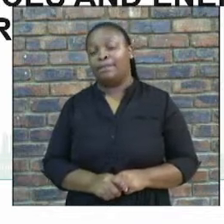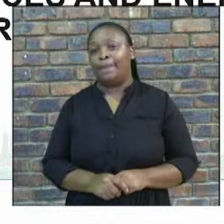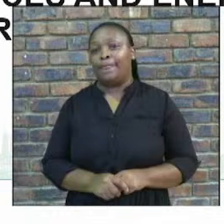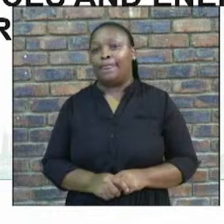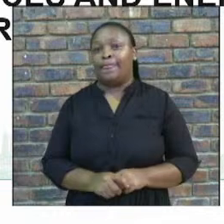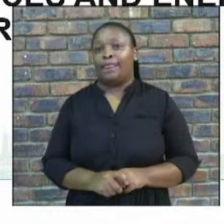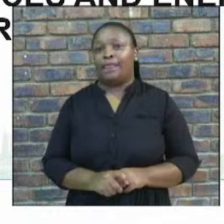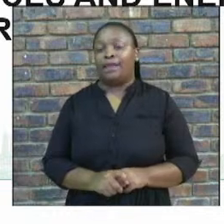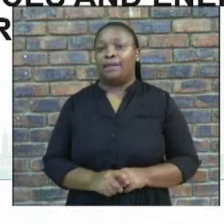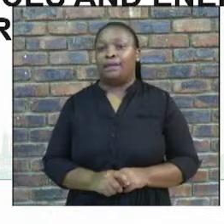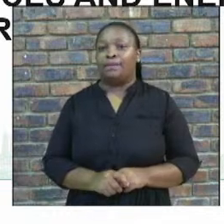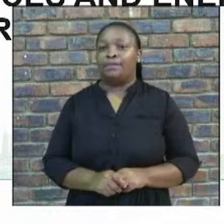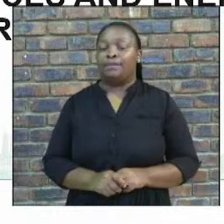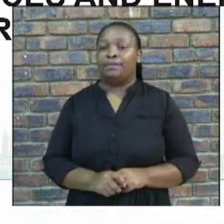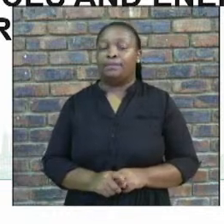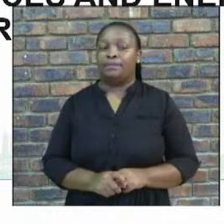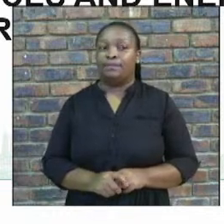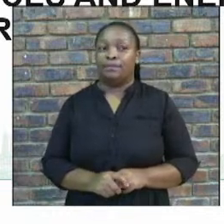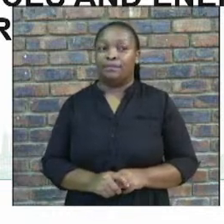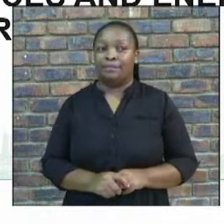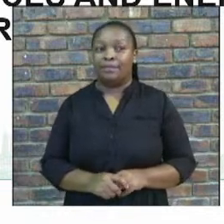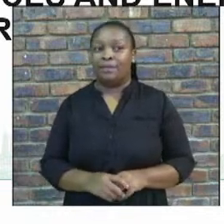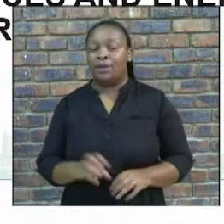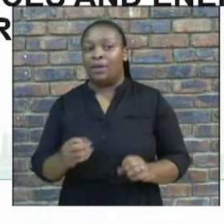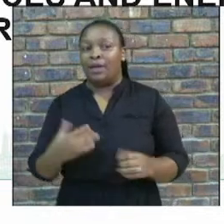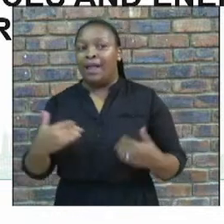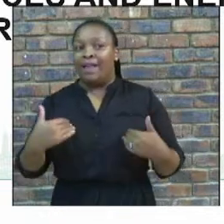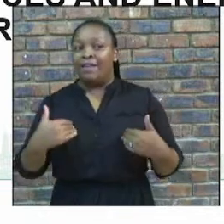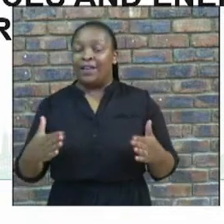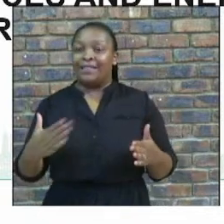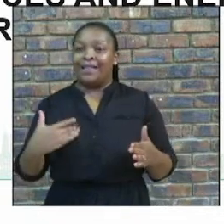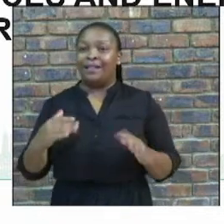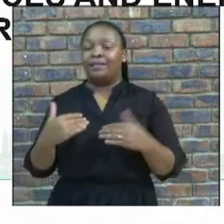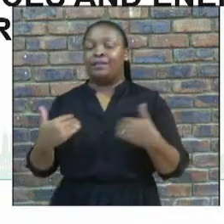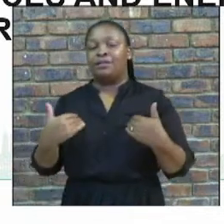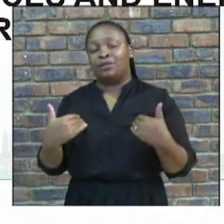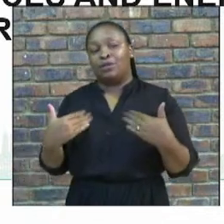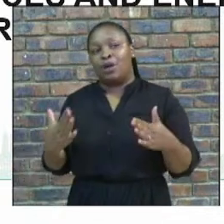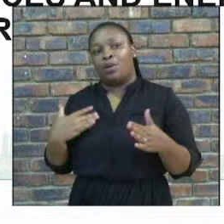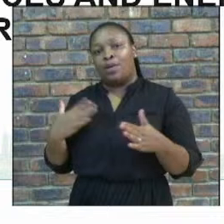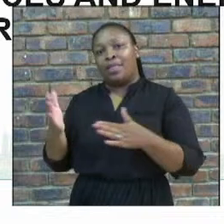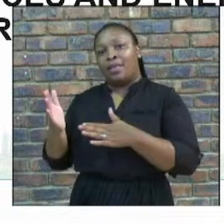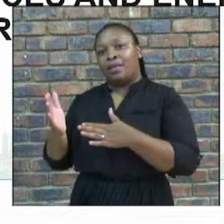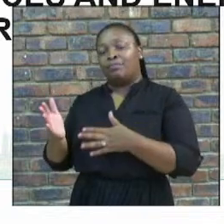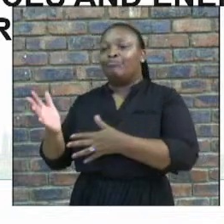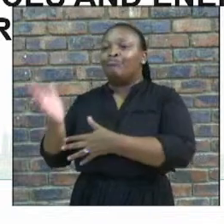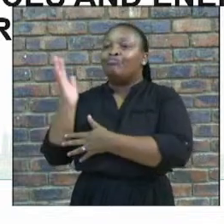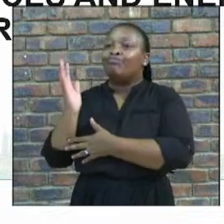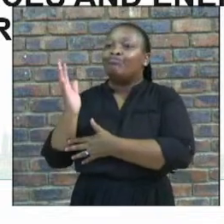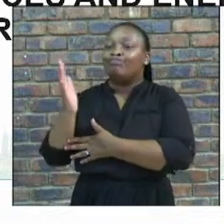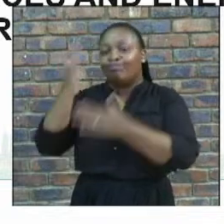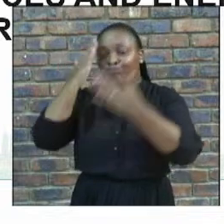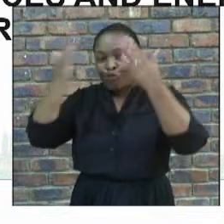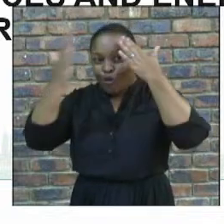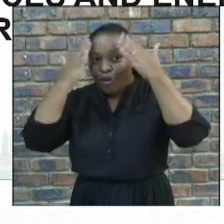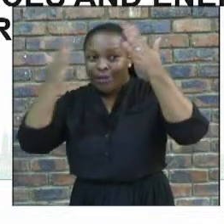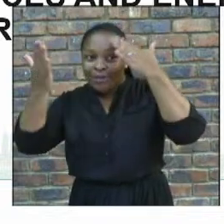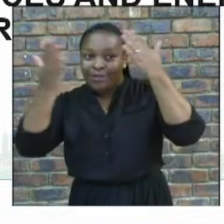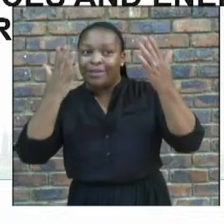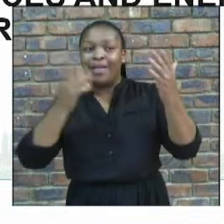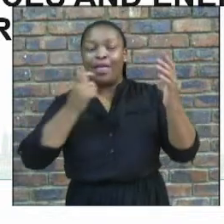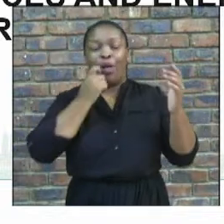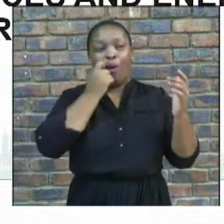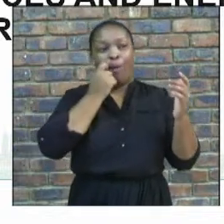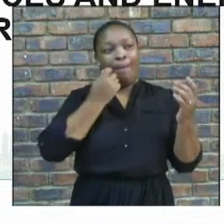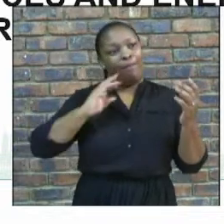Okay. Let me start first by greeting our honorable members, the